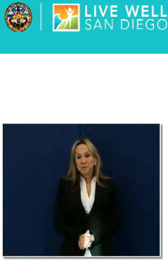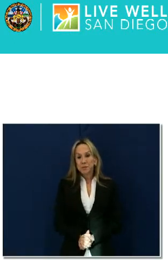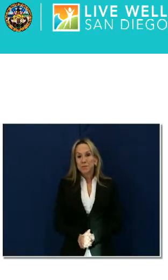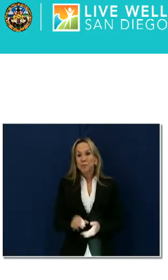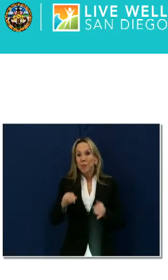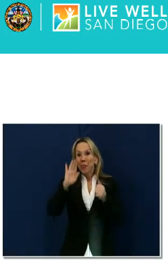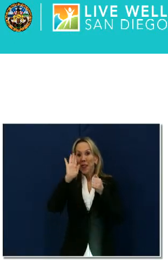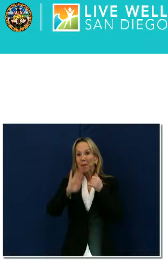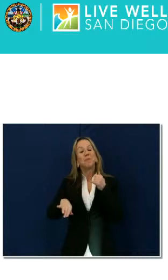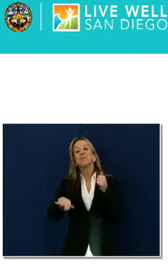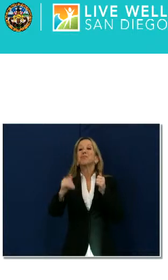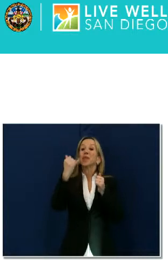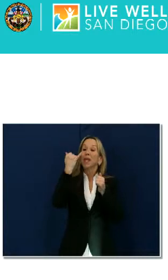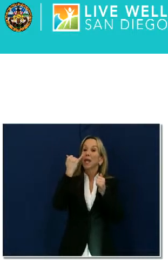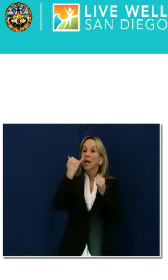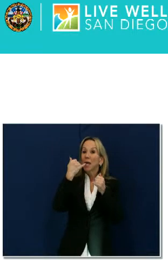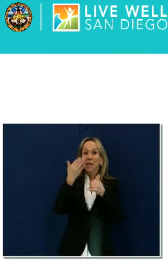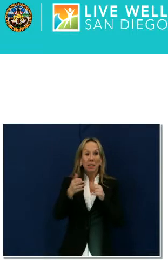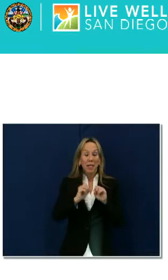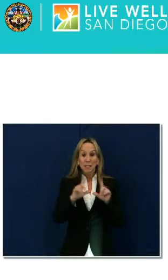is there a next slide?